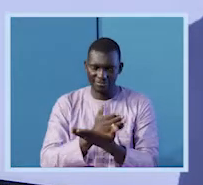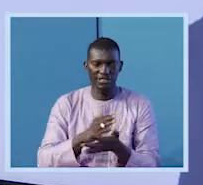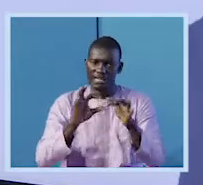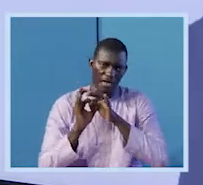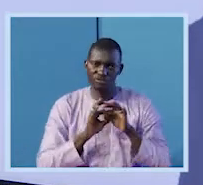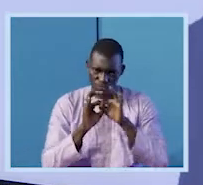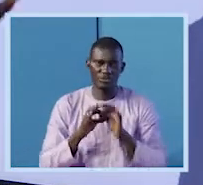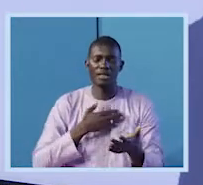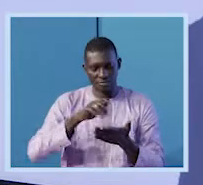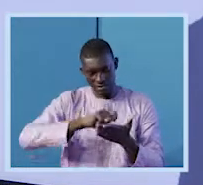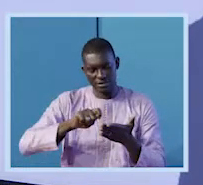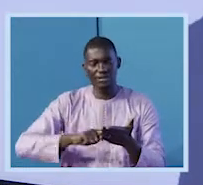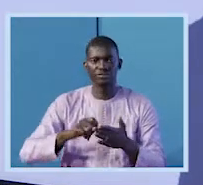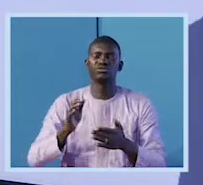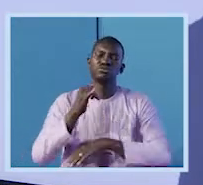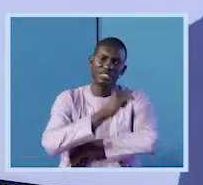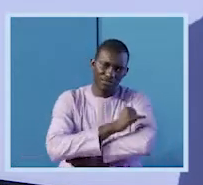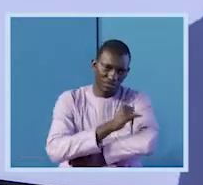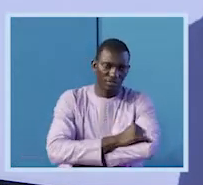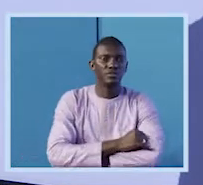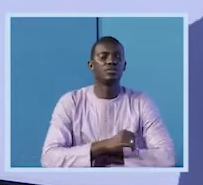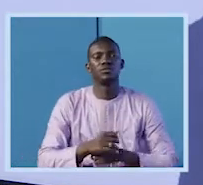been writing to institutions,